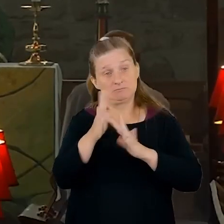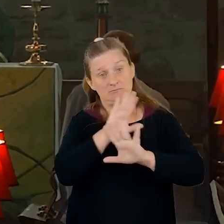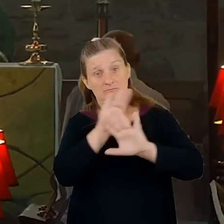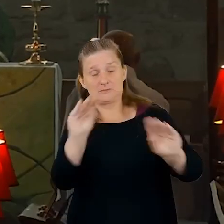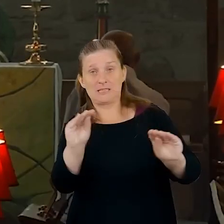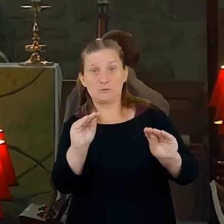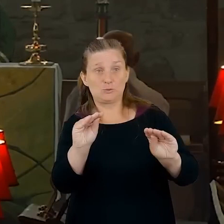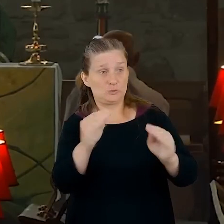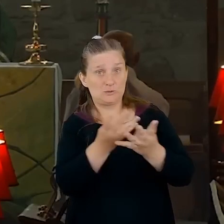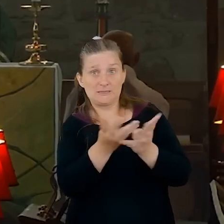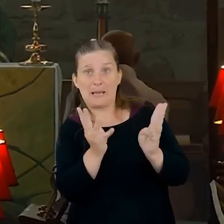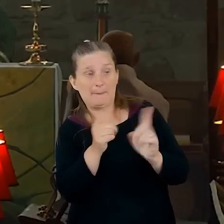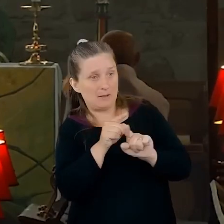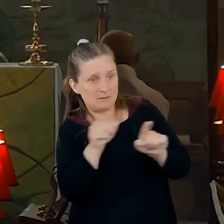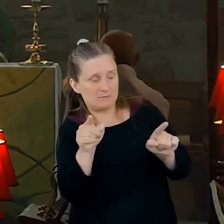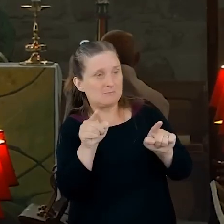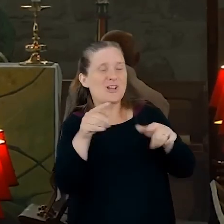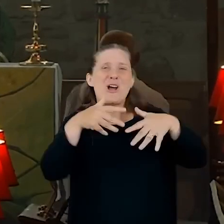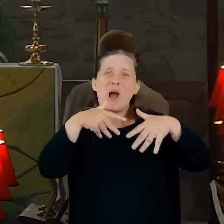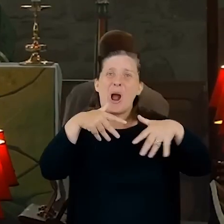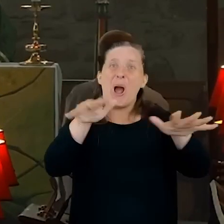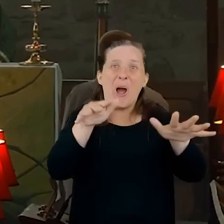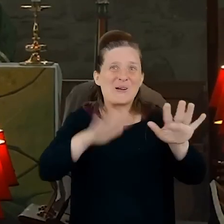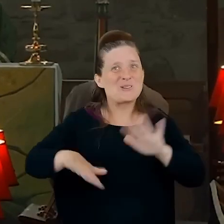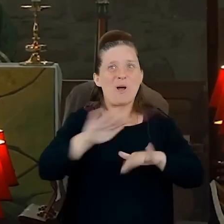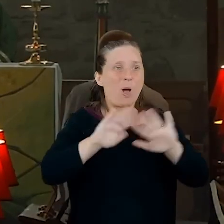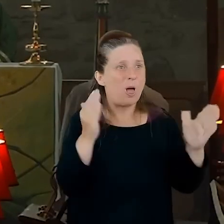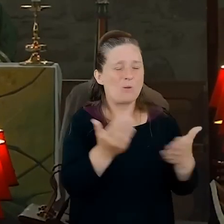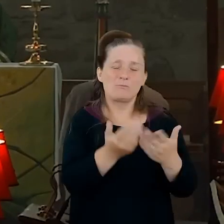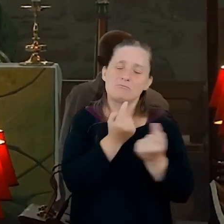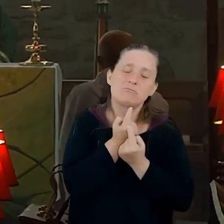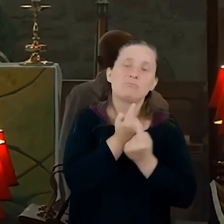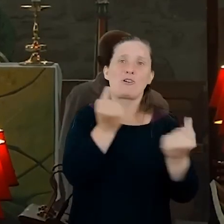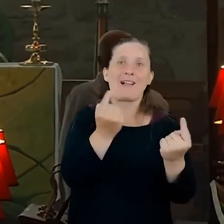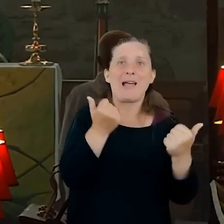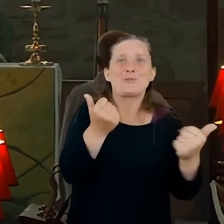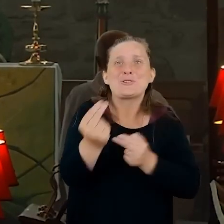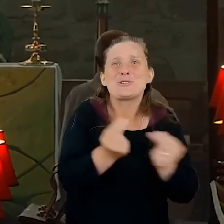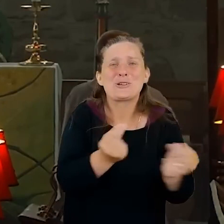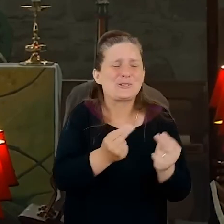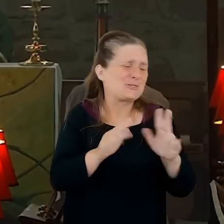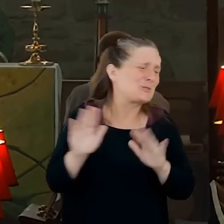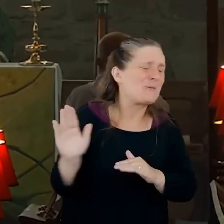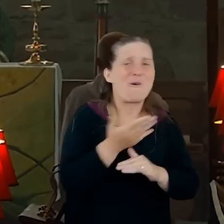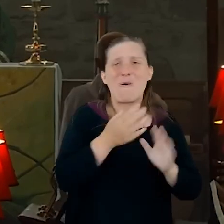Jesus said to the disciples, "Go into all the world and proclaim the good